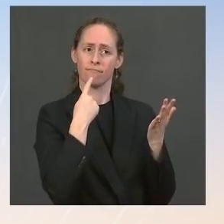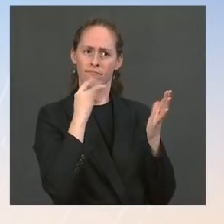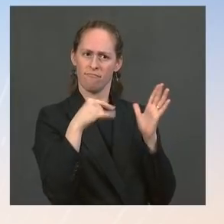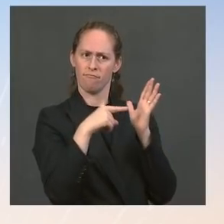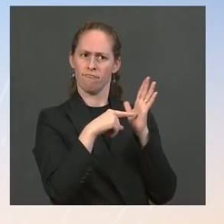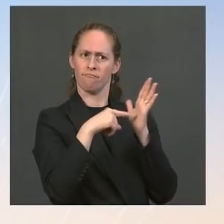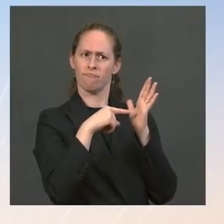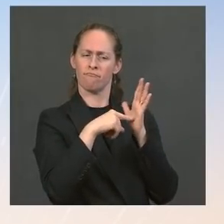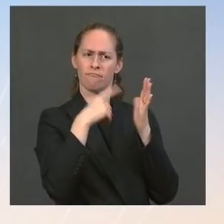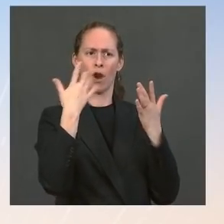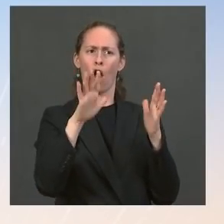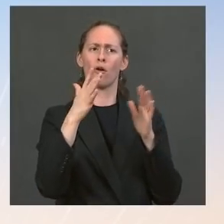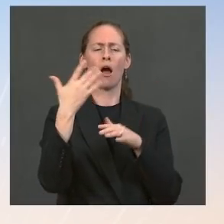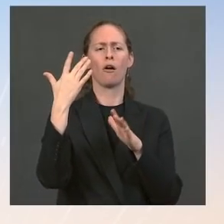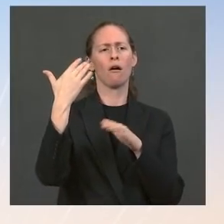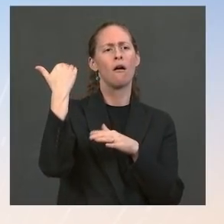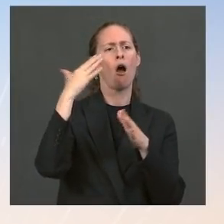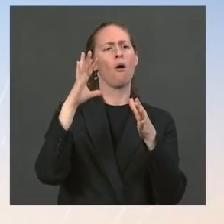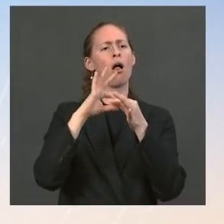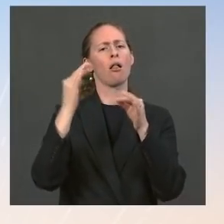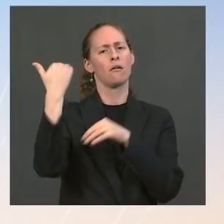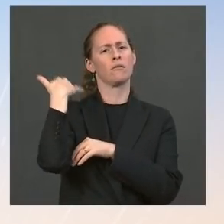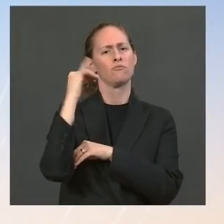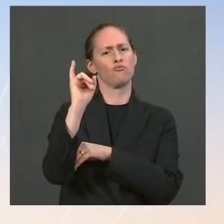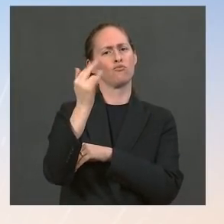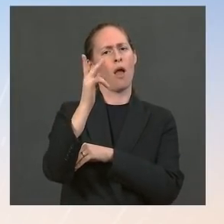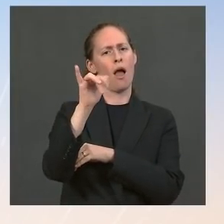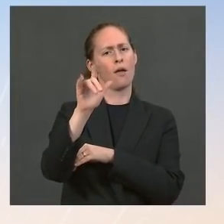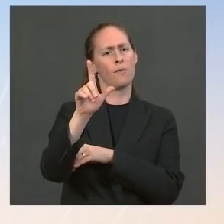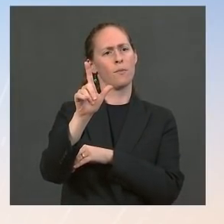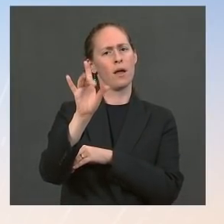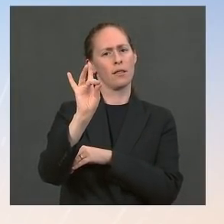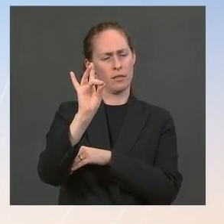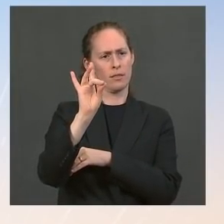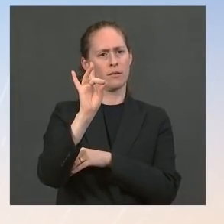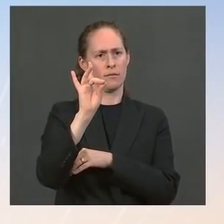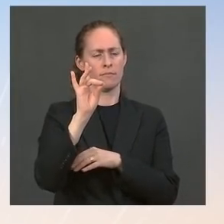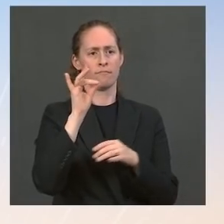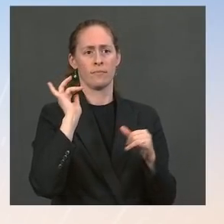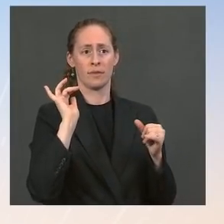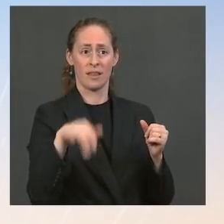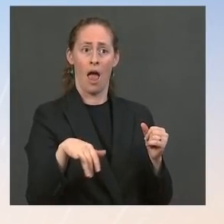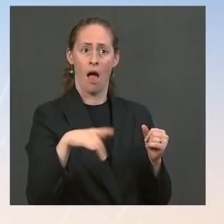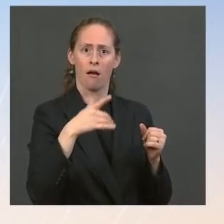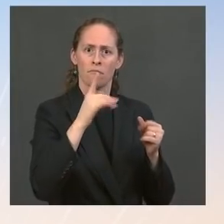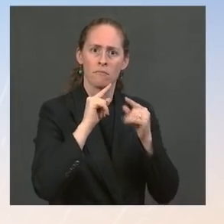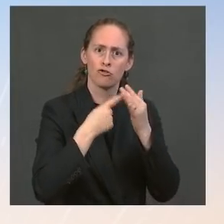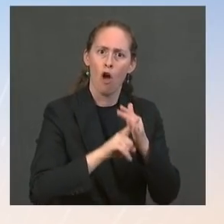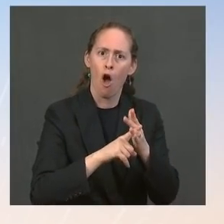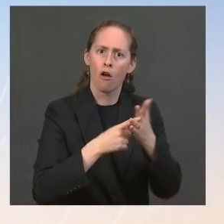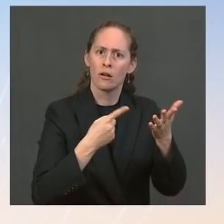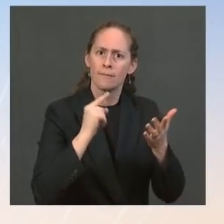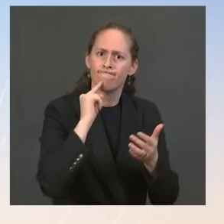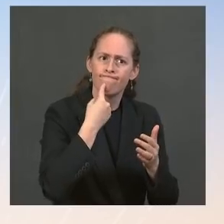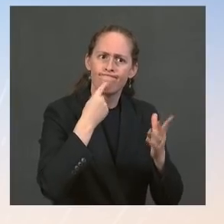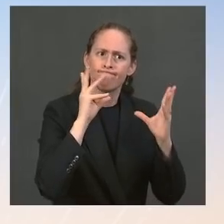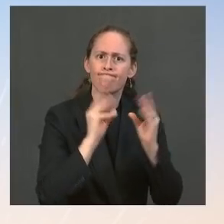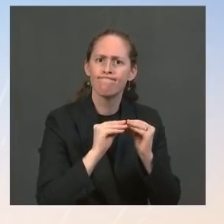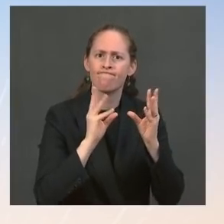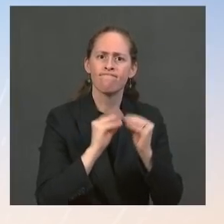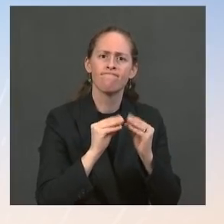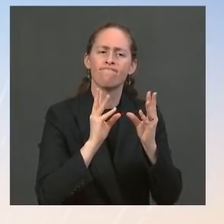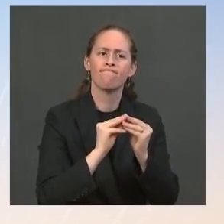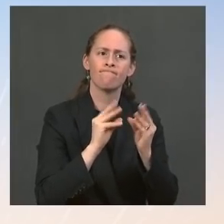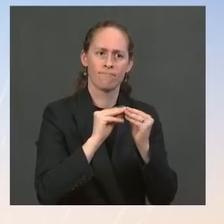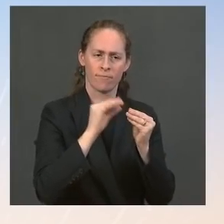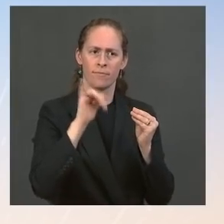July 28th. I'd remind you all that this is an active negotiation and discussion. And it is incumbent upon members to put